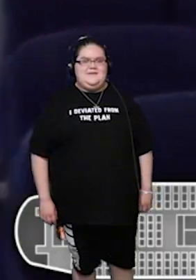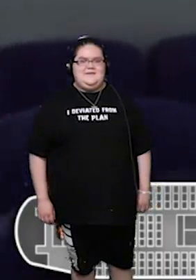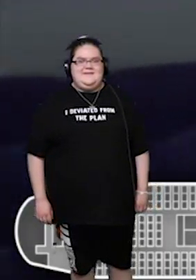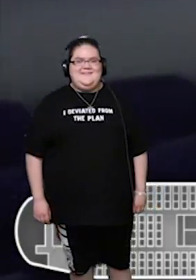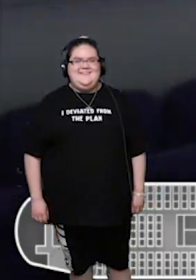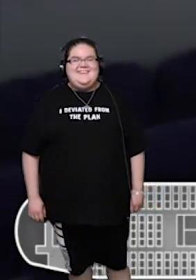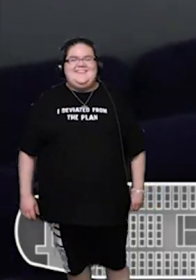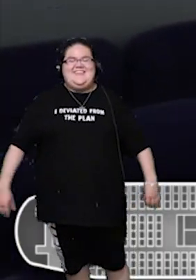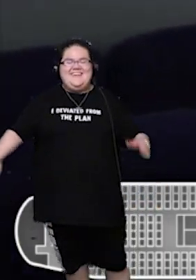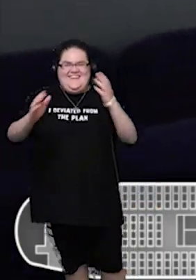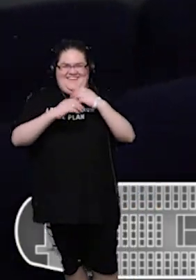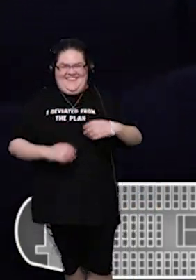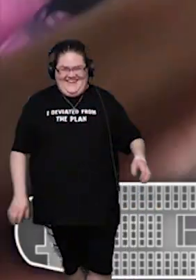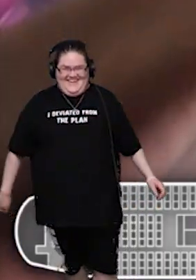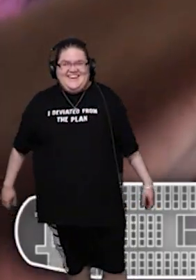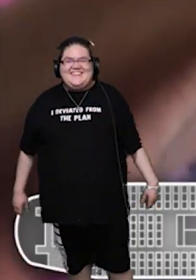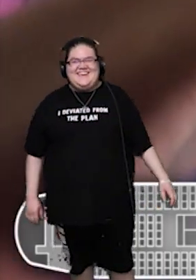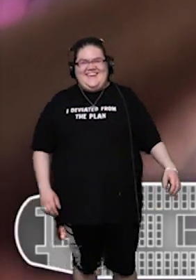Okay.